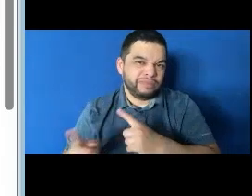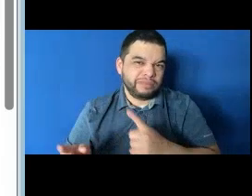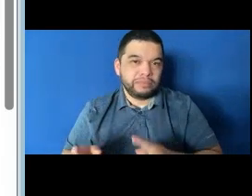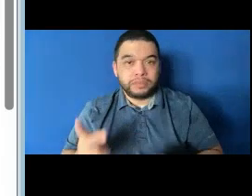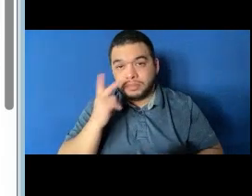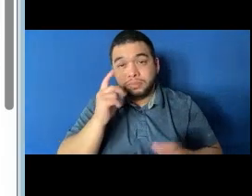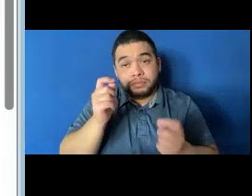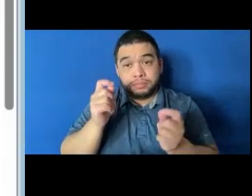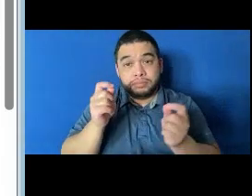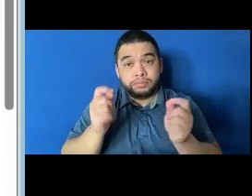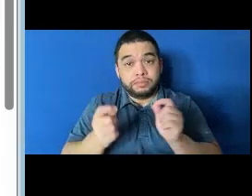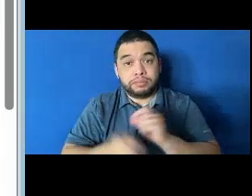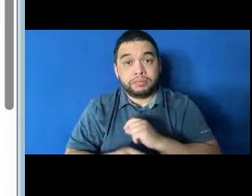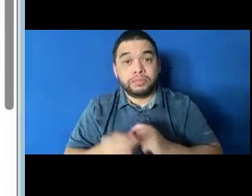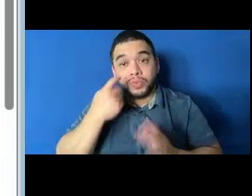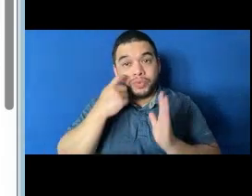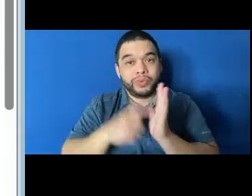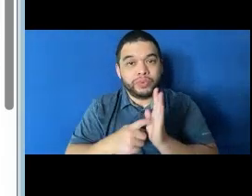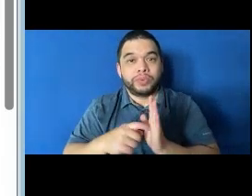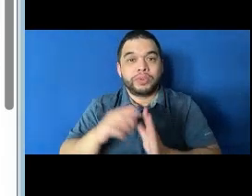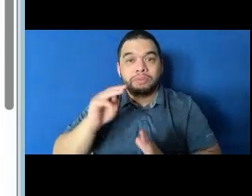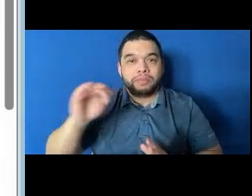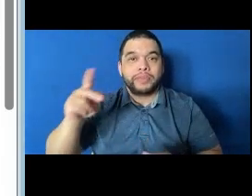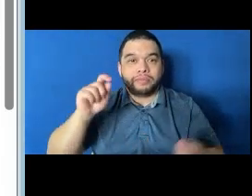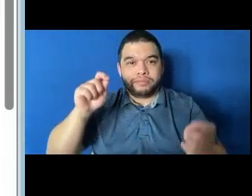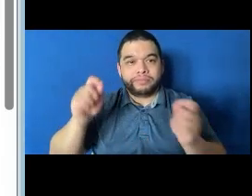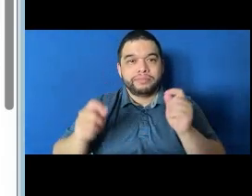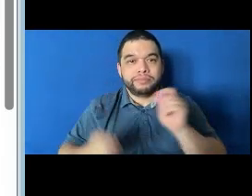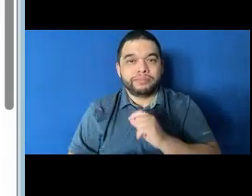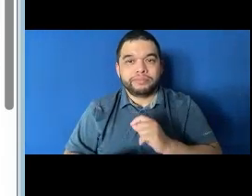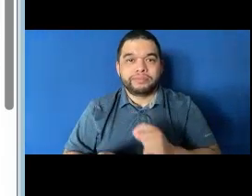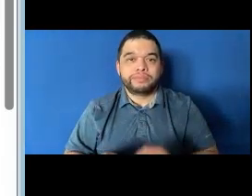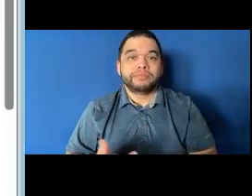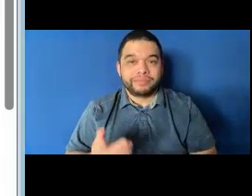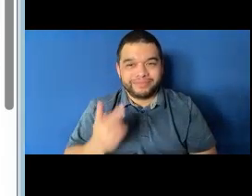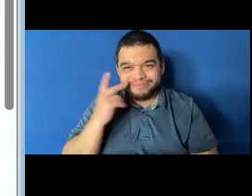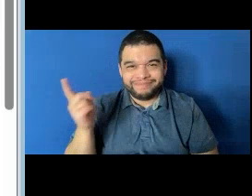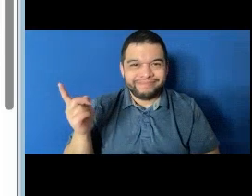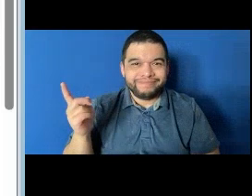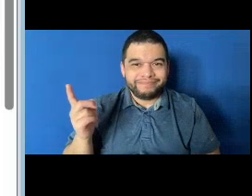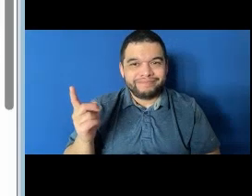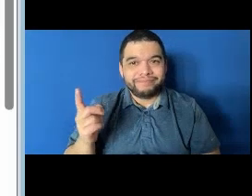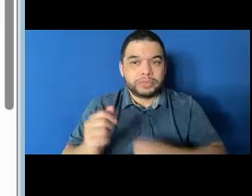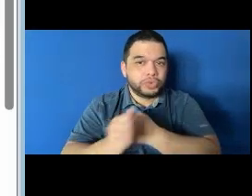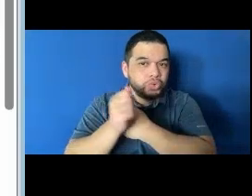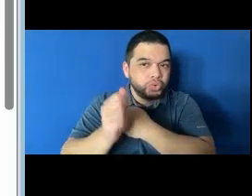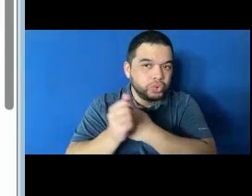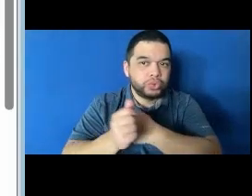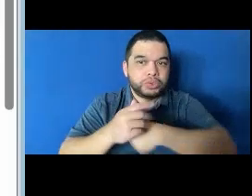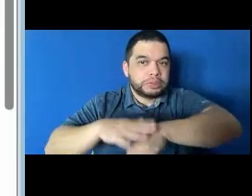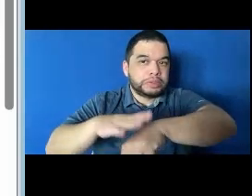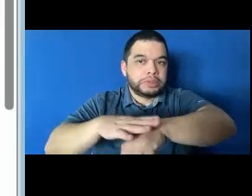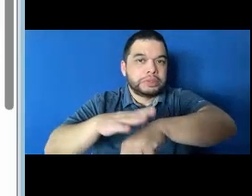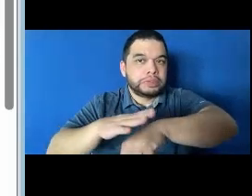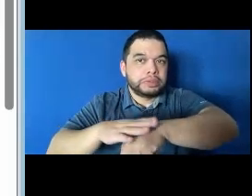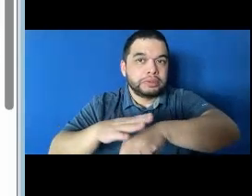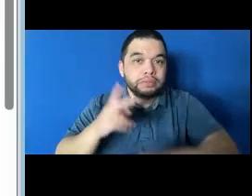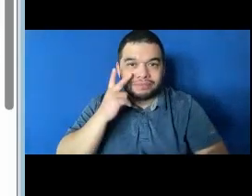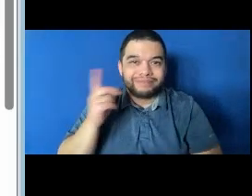This goes changing, and as that goes changing, we see how the map goes changing with the ones